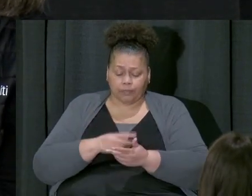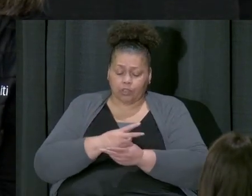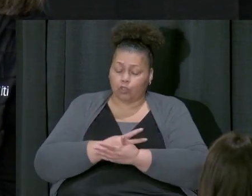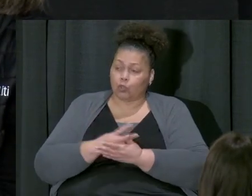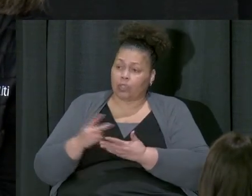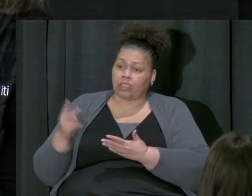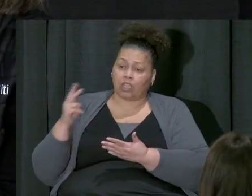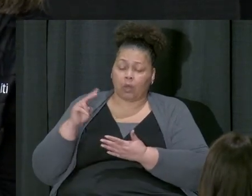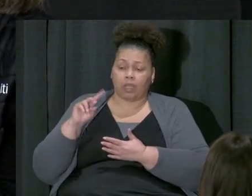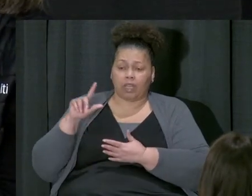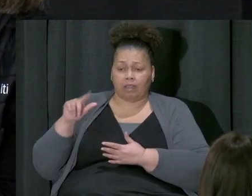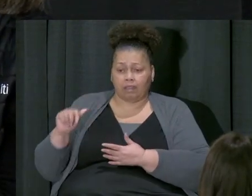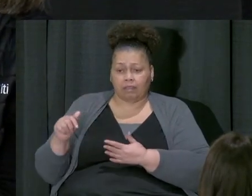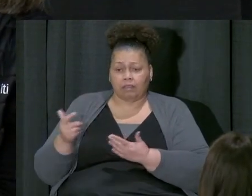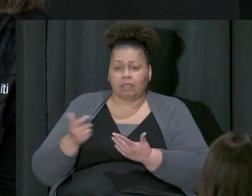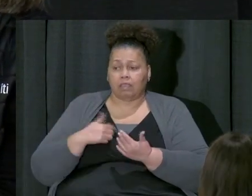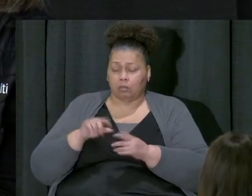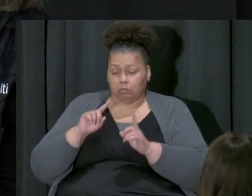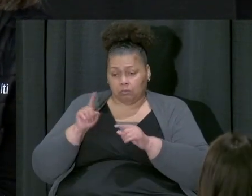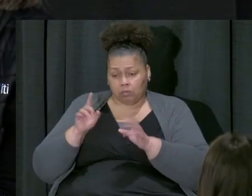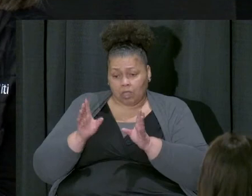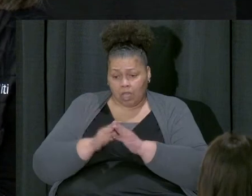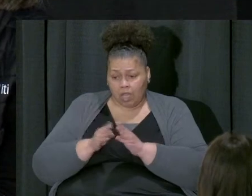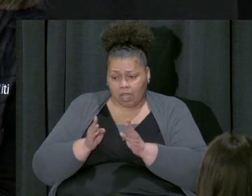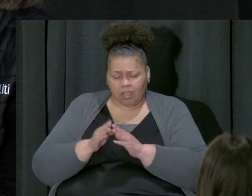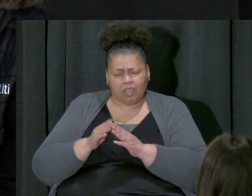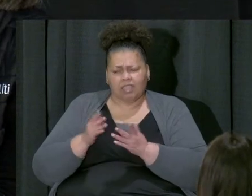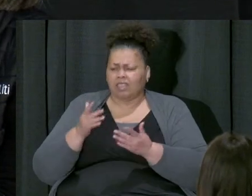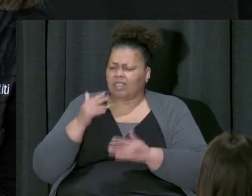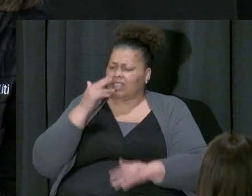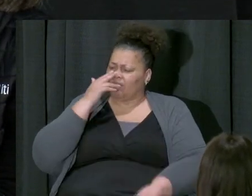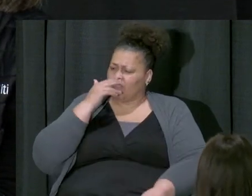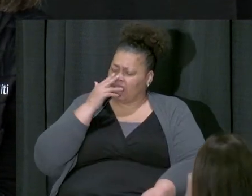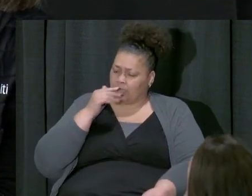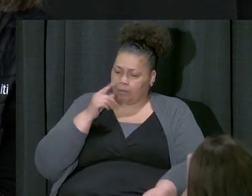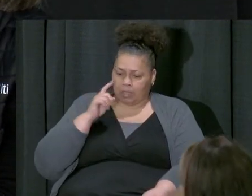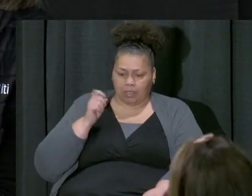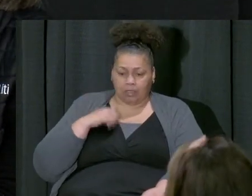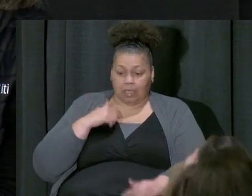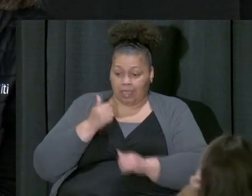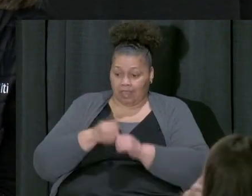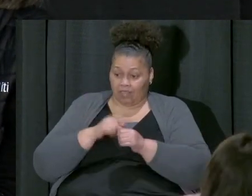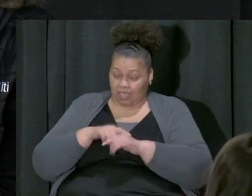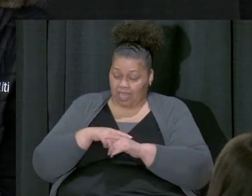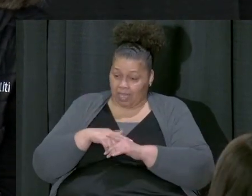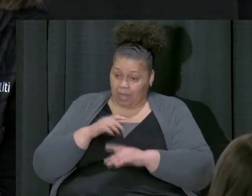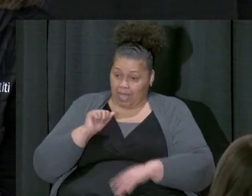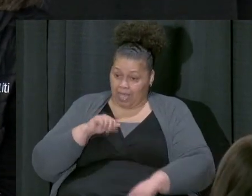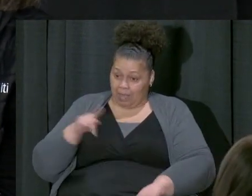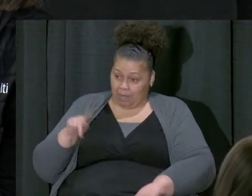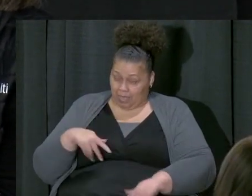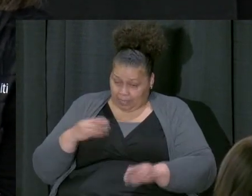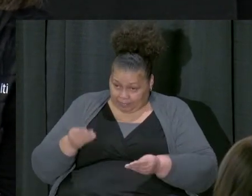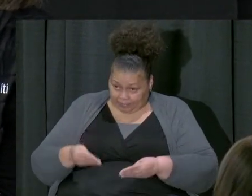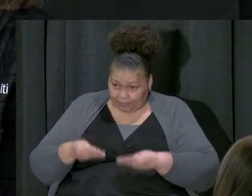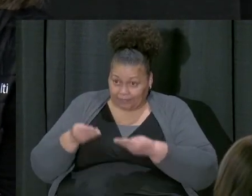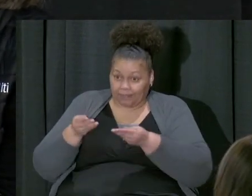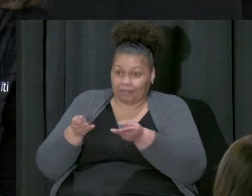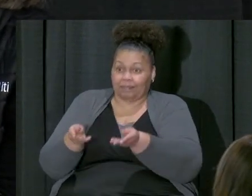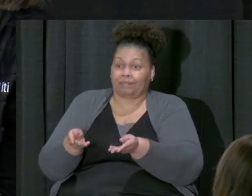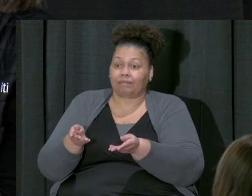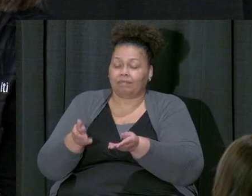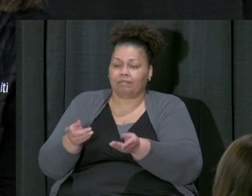in Los Angeles. And it's funny because every time I present the app, I always have the same